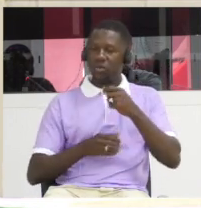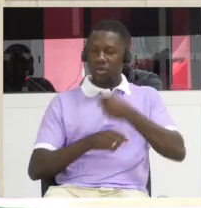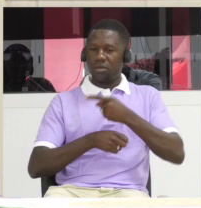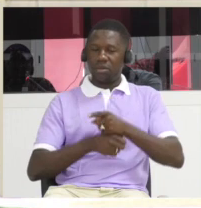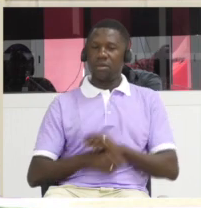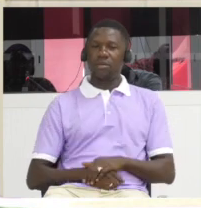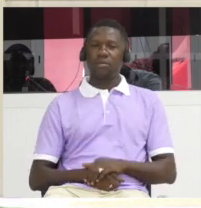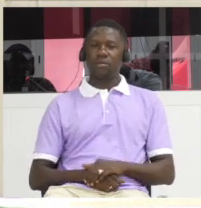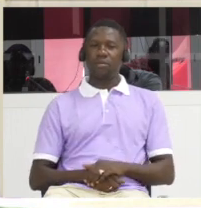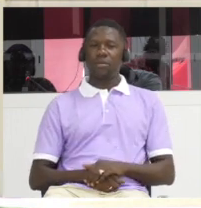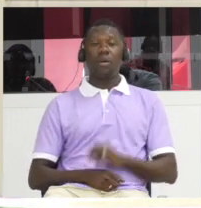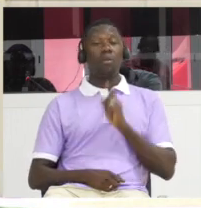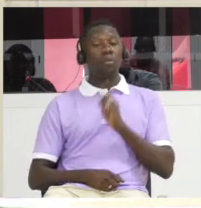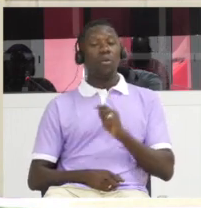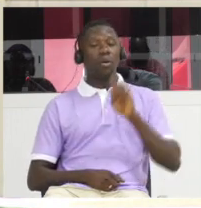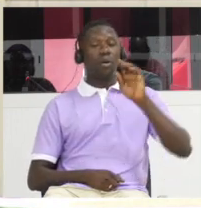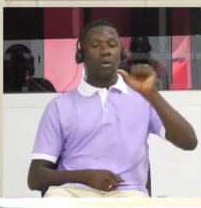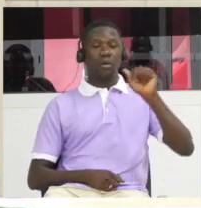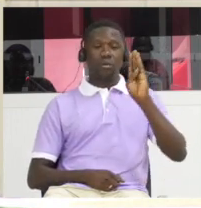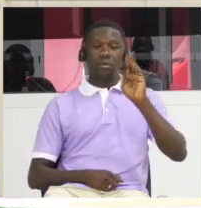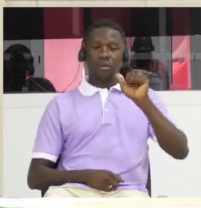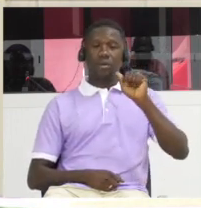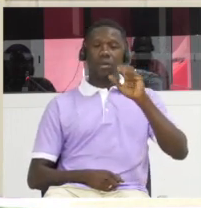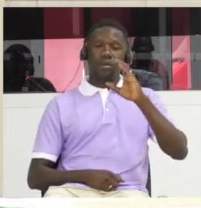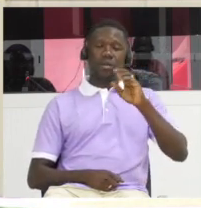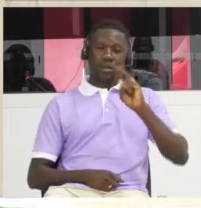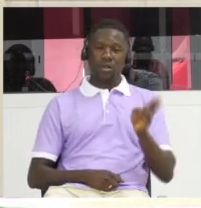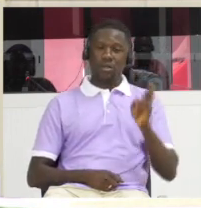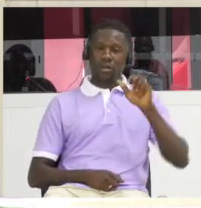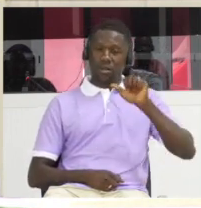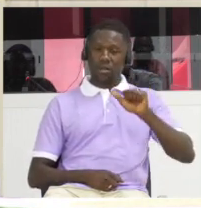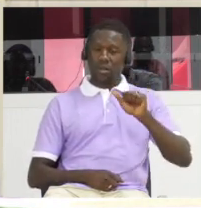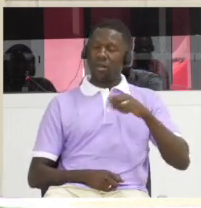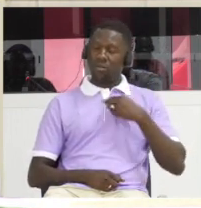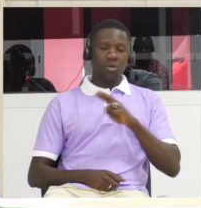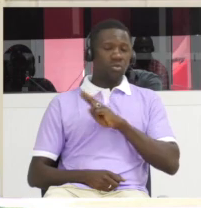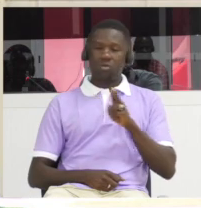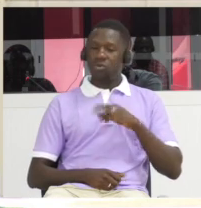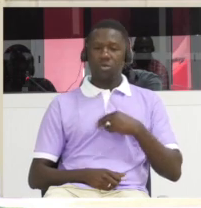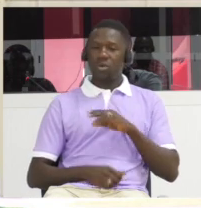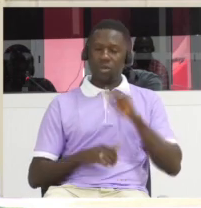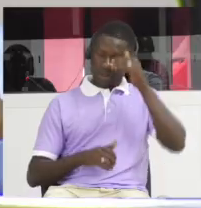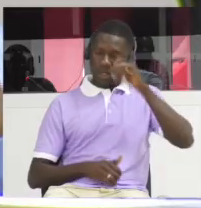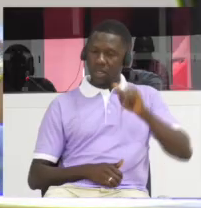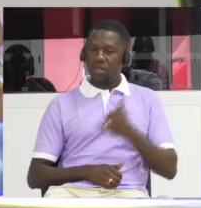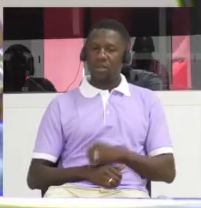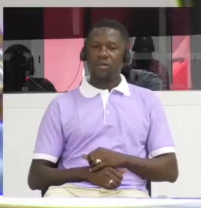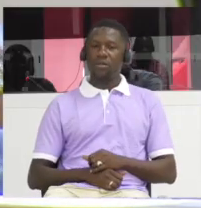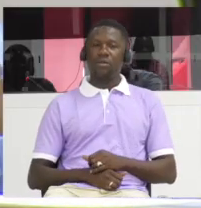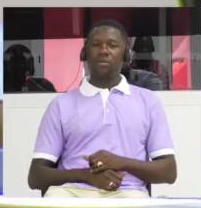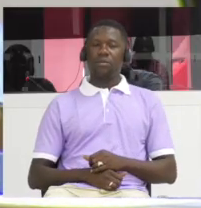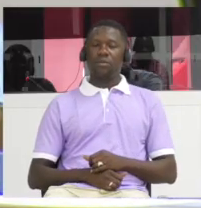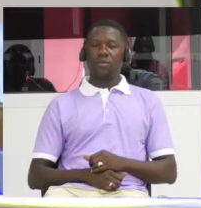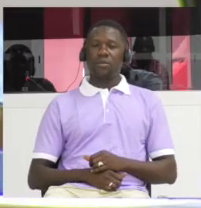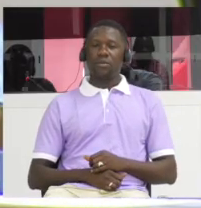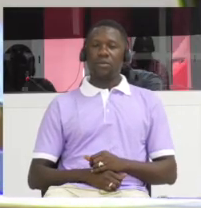agreeable to it. He insisted on Guardabe coming over to